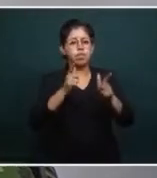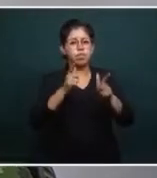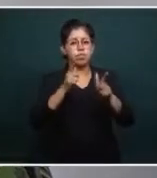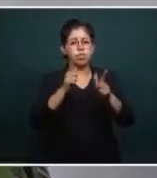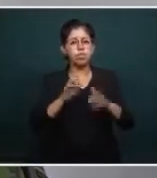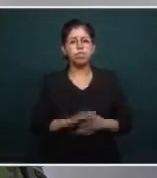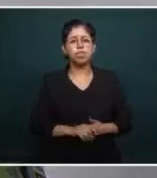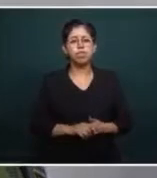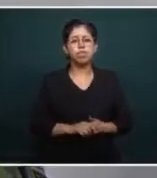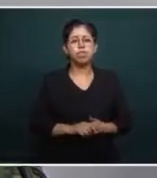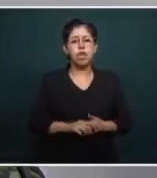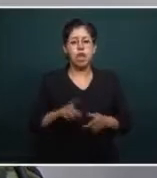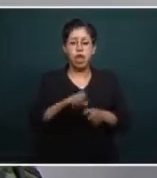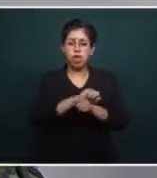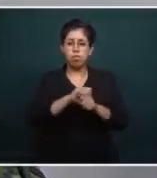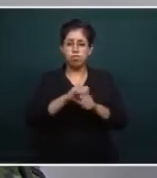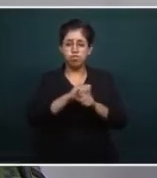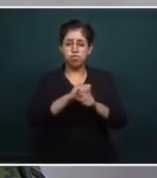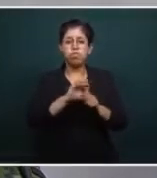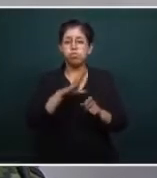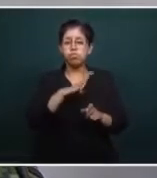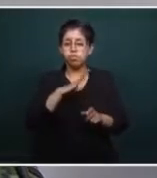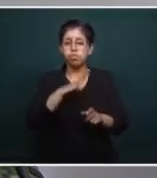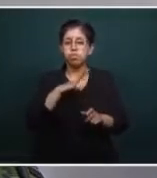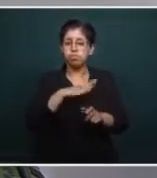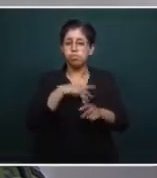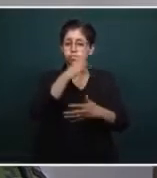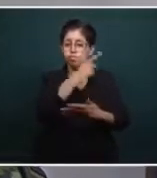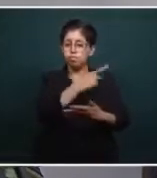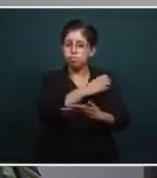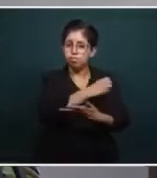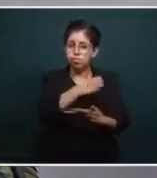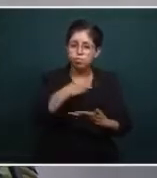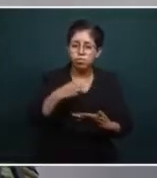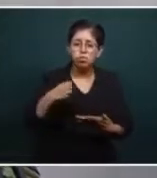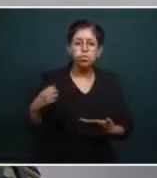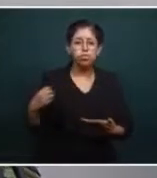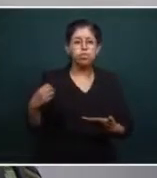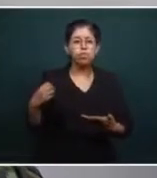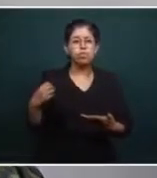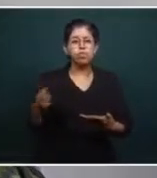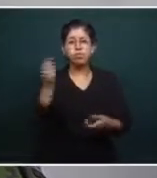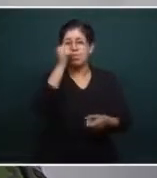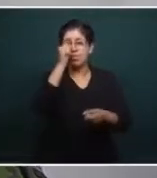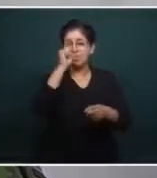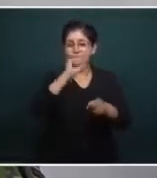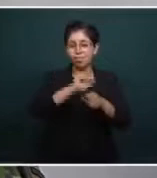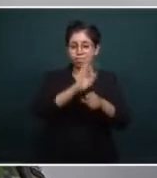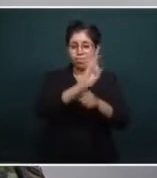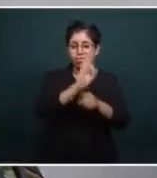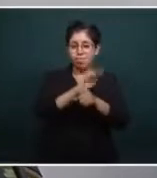the Y control of tenemos todo un explosives, procedimiento. De hecho, we la have a Secretaría de la Defensa whole Nacional procedure es from the la National única Defense,